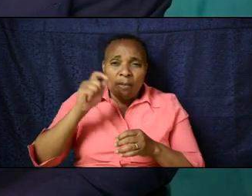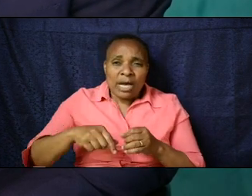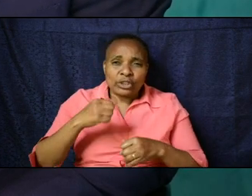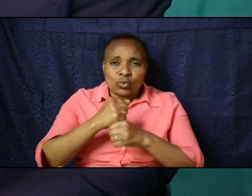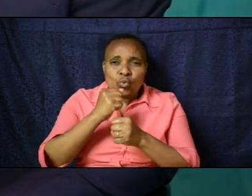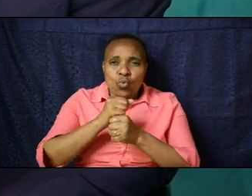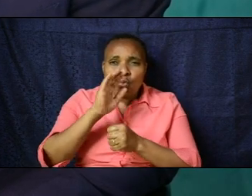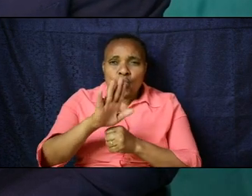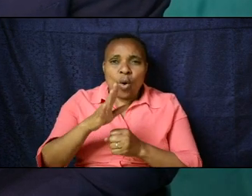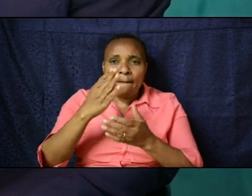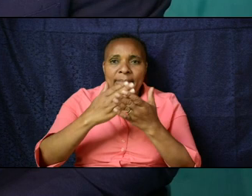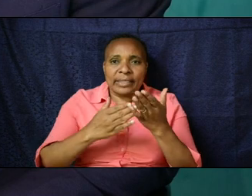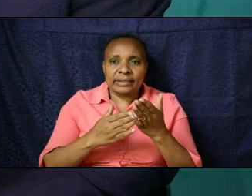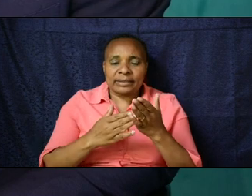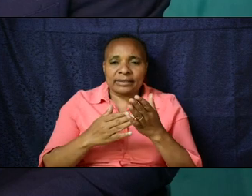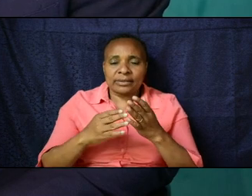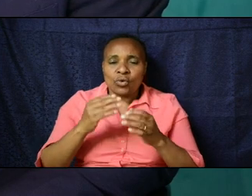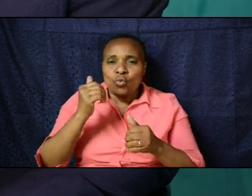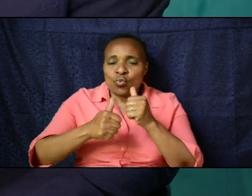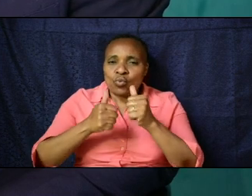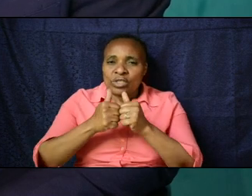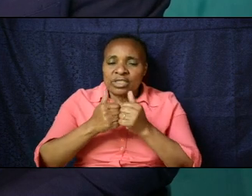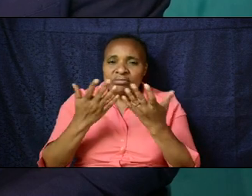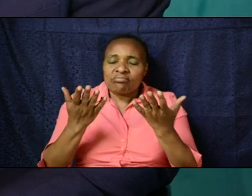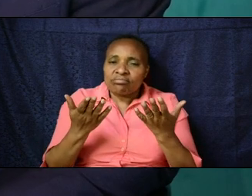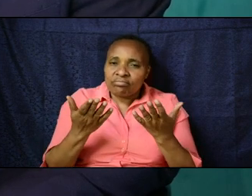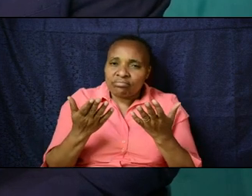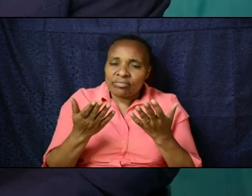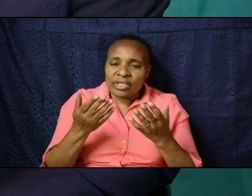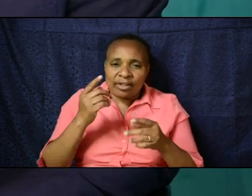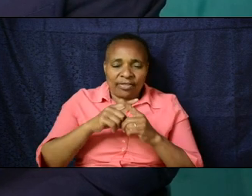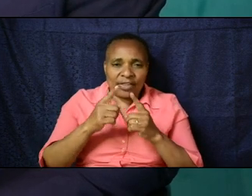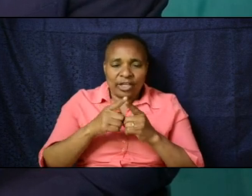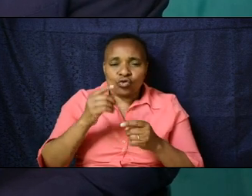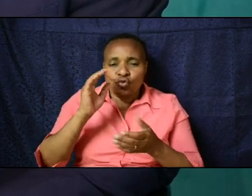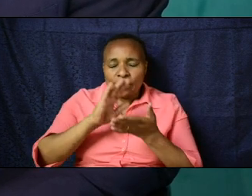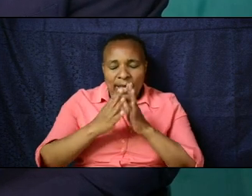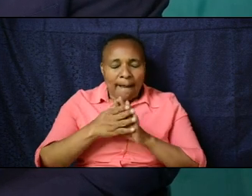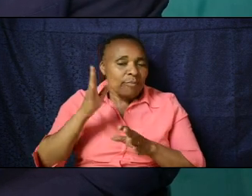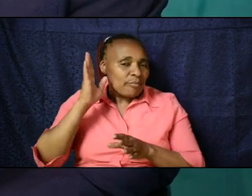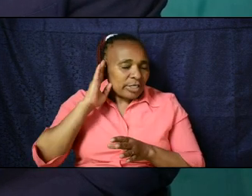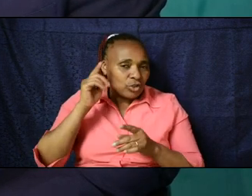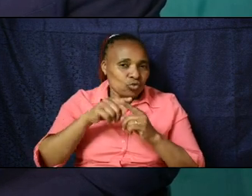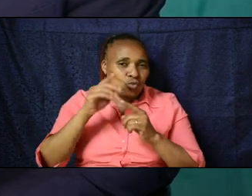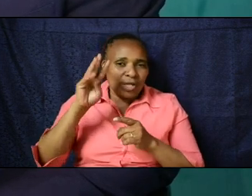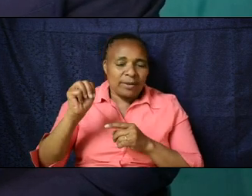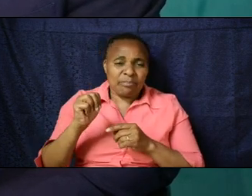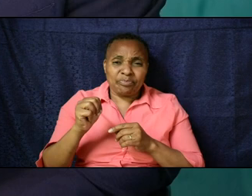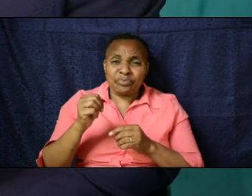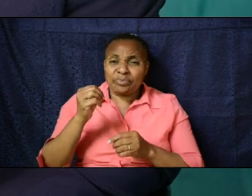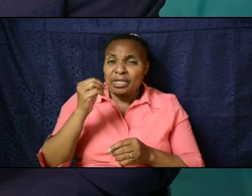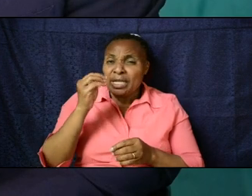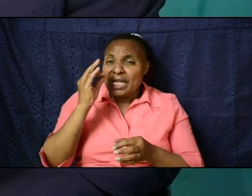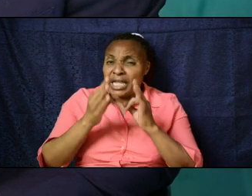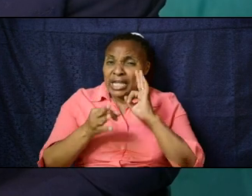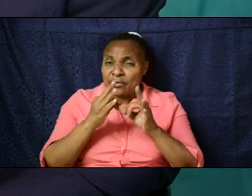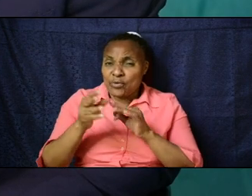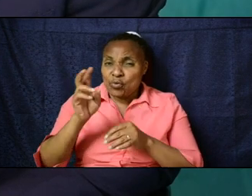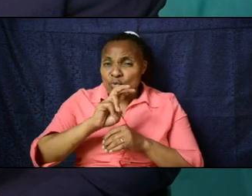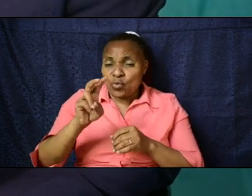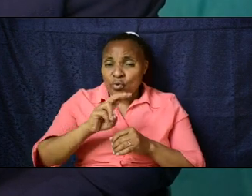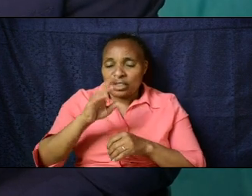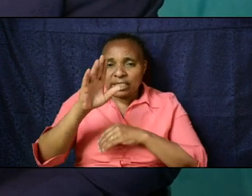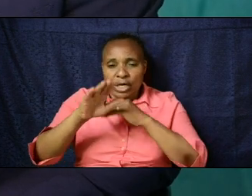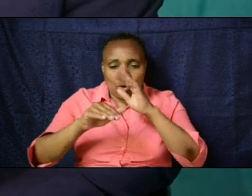part. And our part, it's actually to have faith in him and then to be obedient to him also. Because if you look at the call